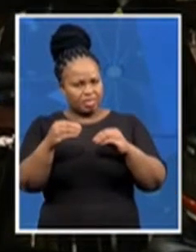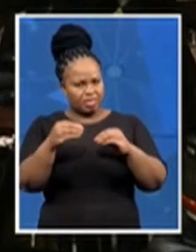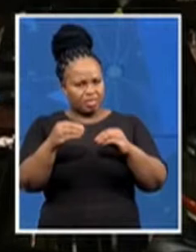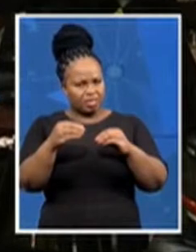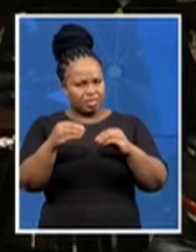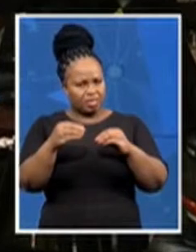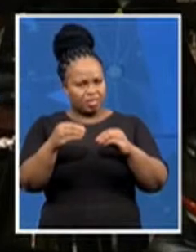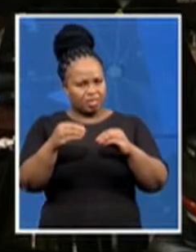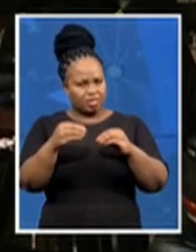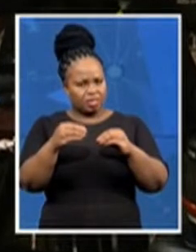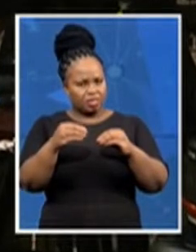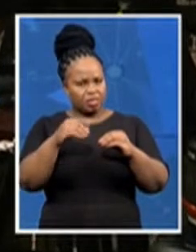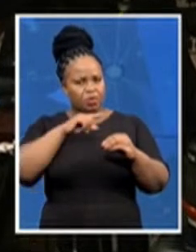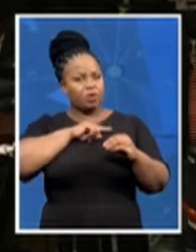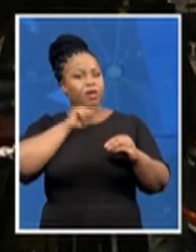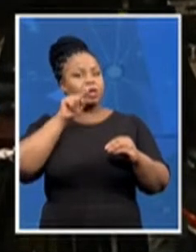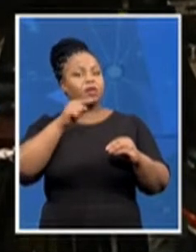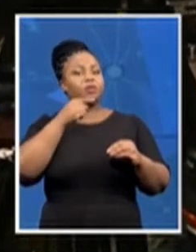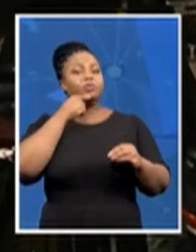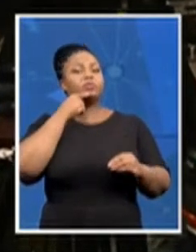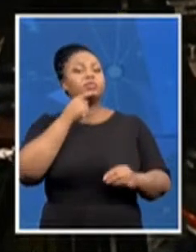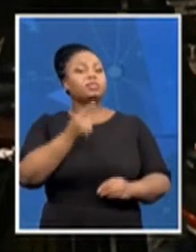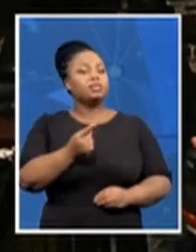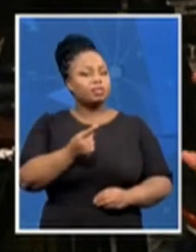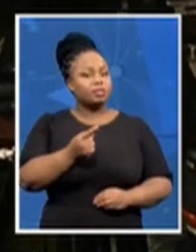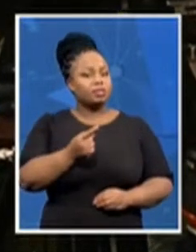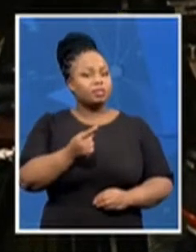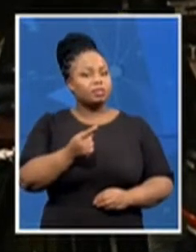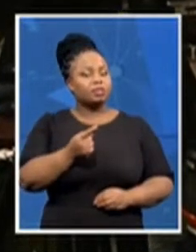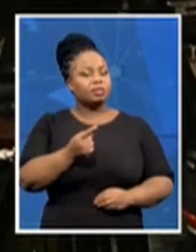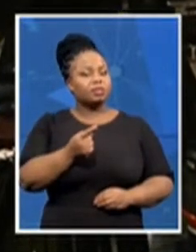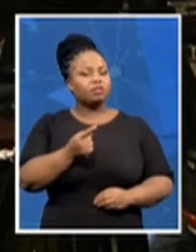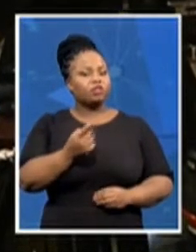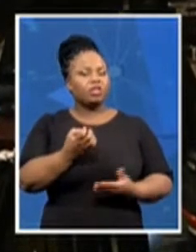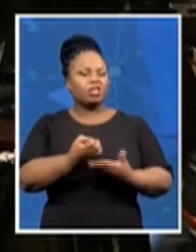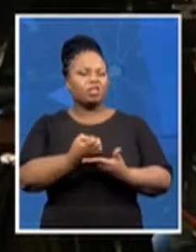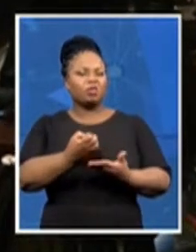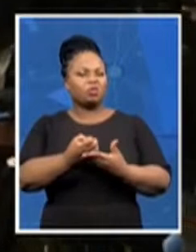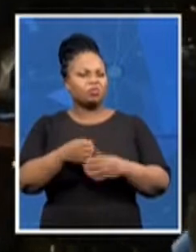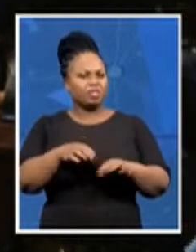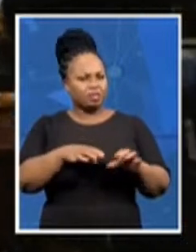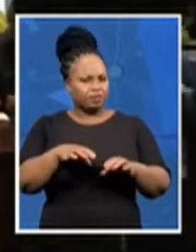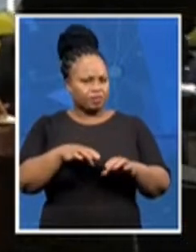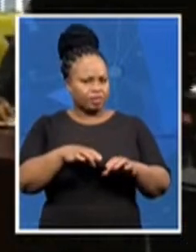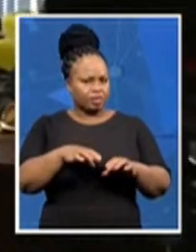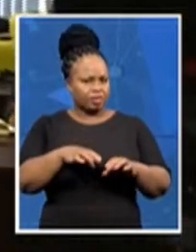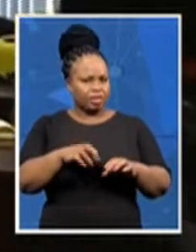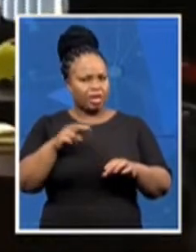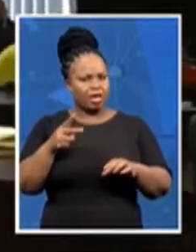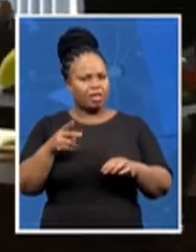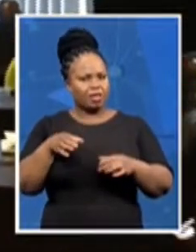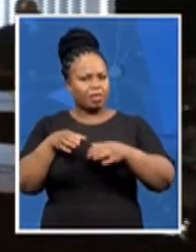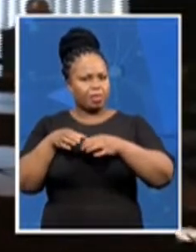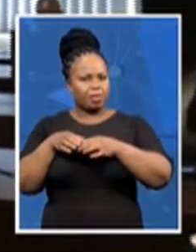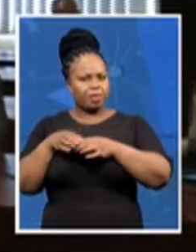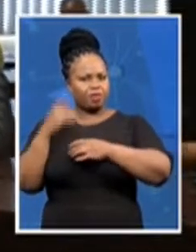these of economic activities in some of the small towns or rural towns in KwaZulu-Natal have been